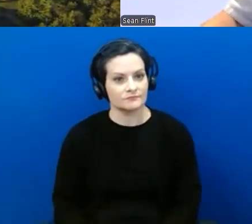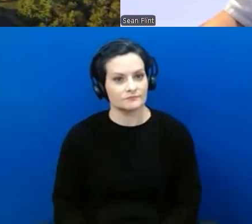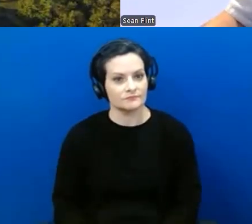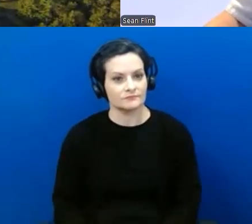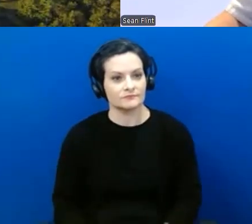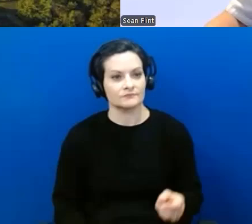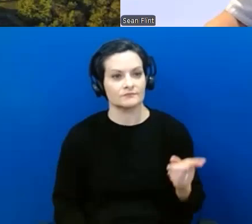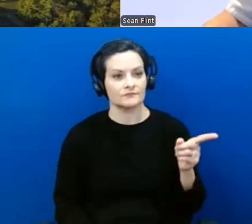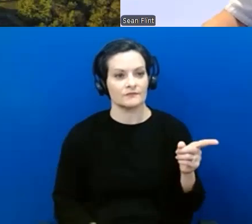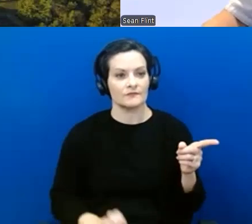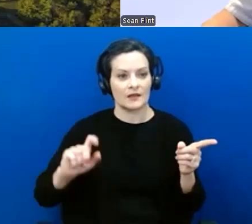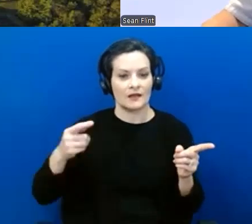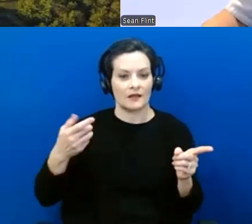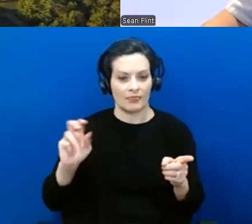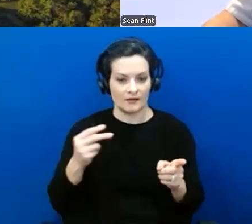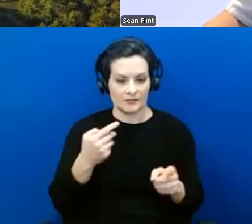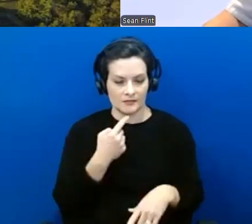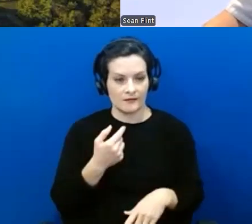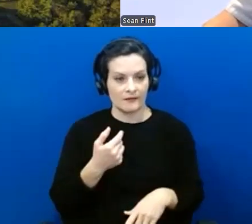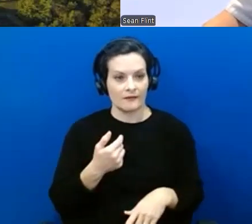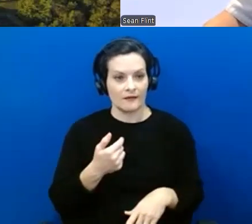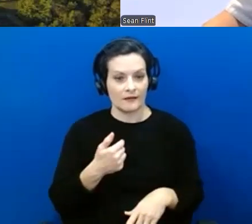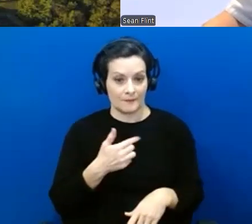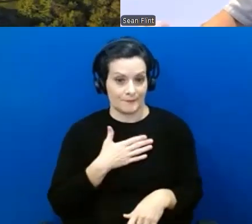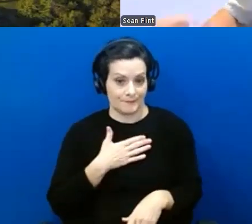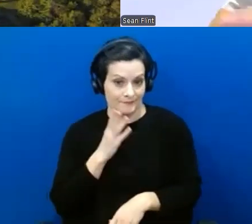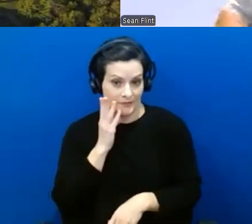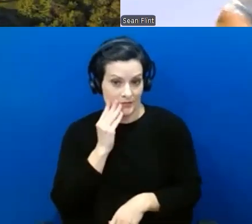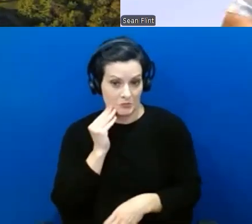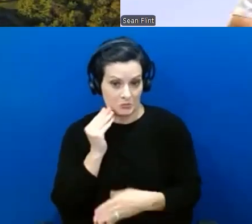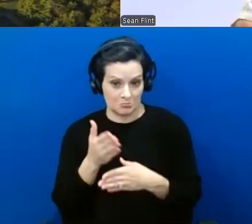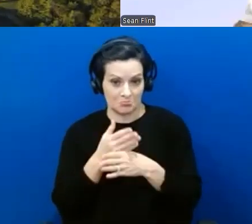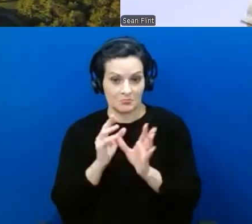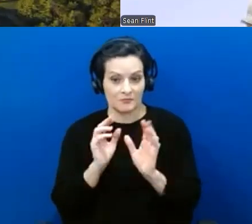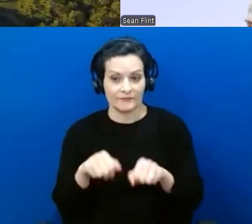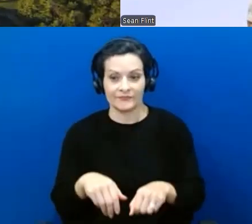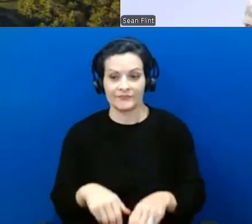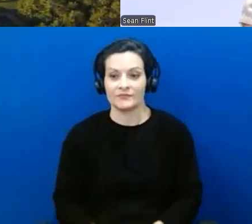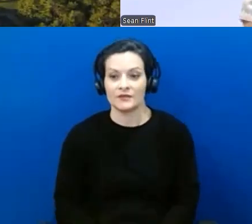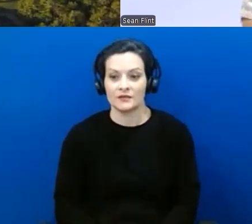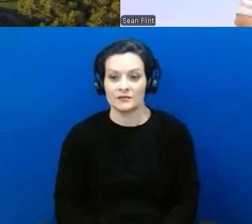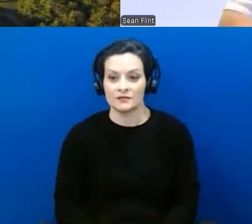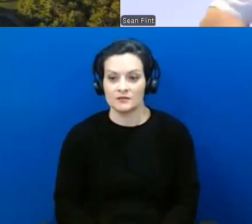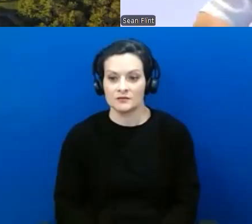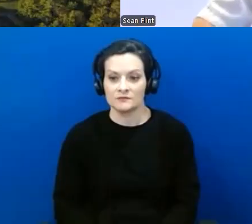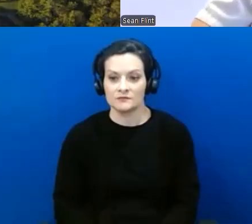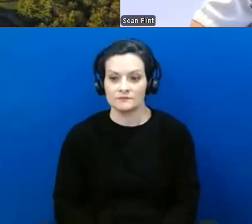So I can tell you just what I've done, and I think